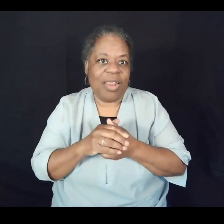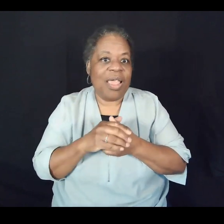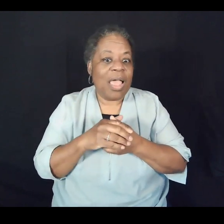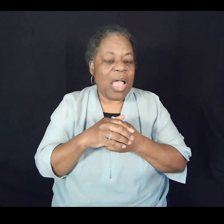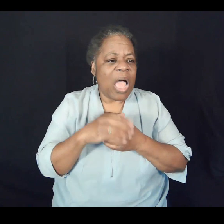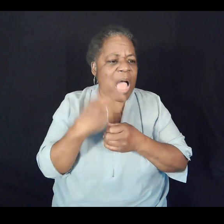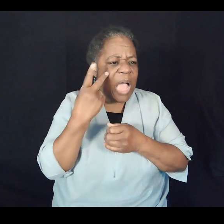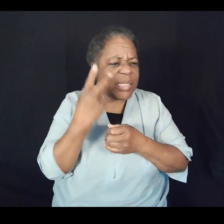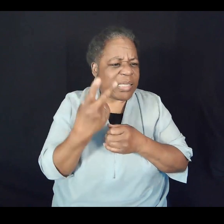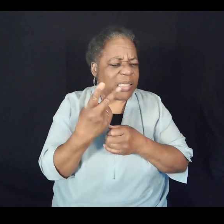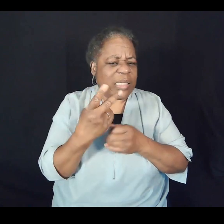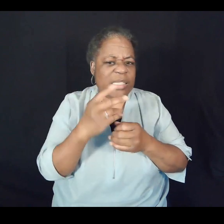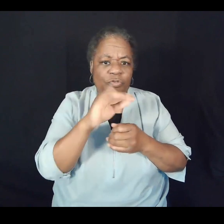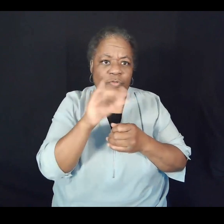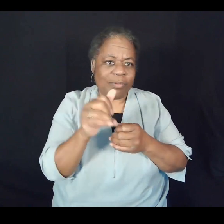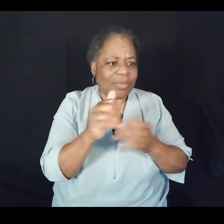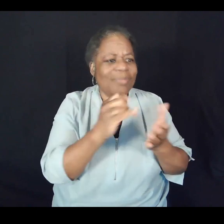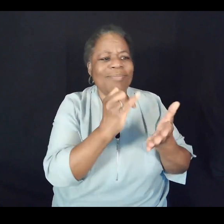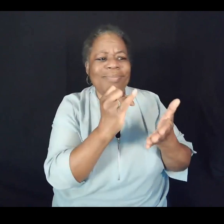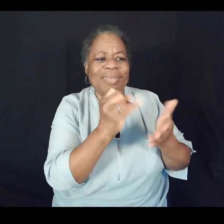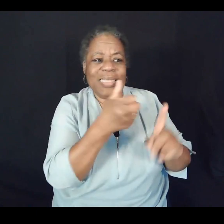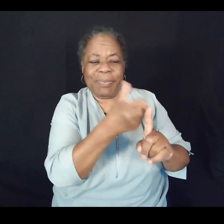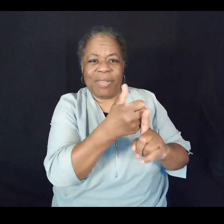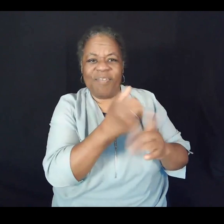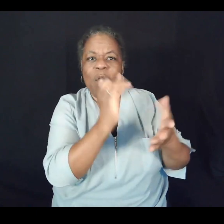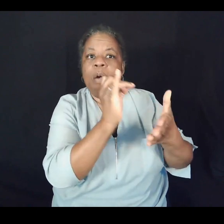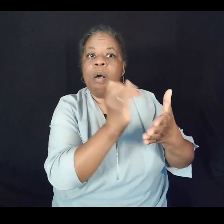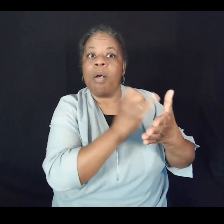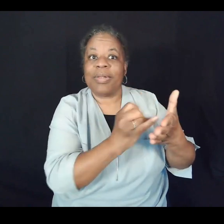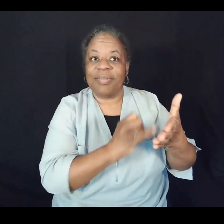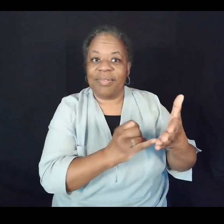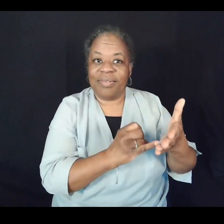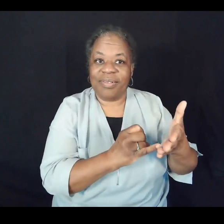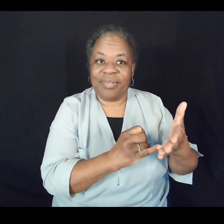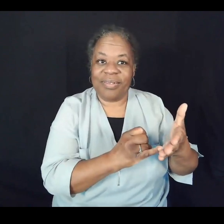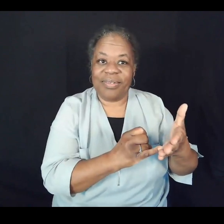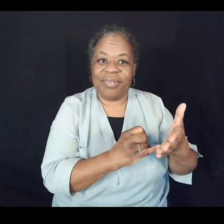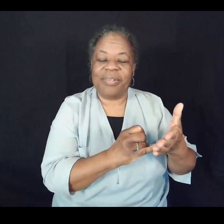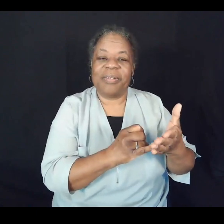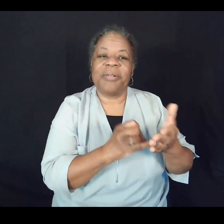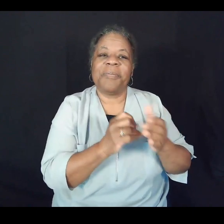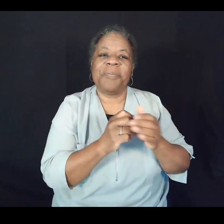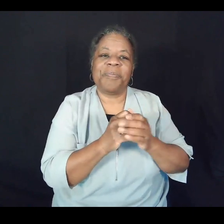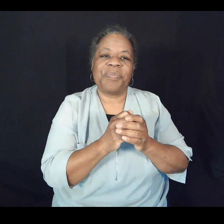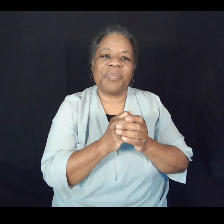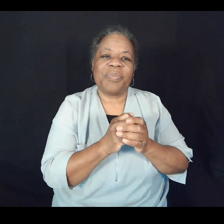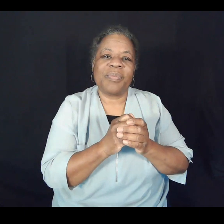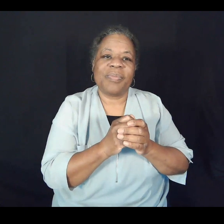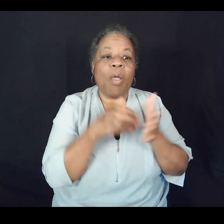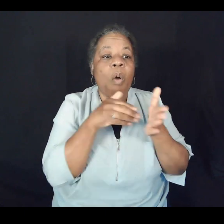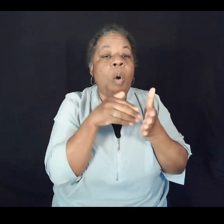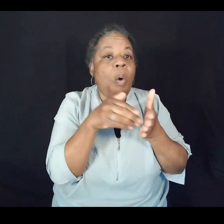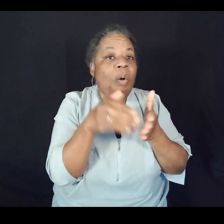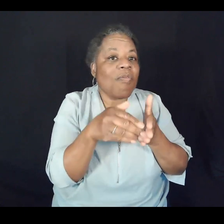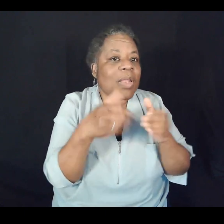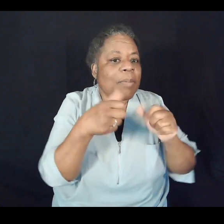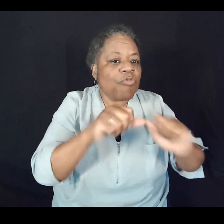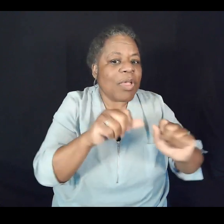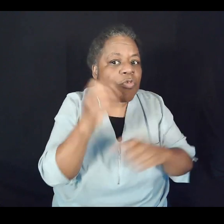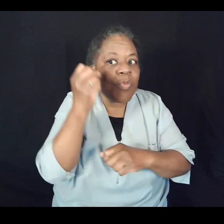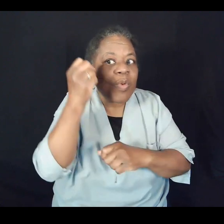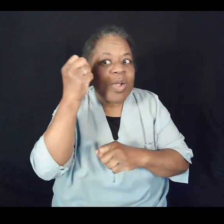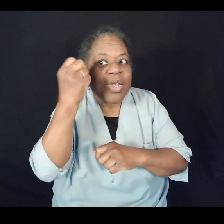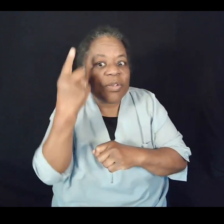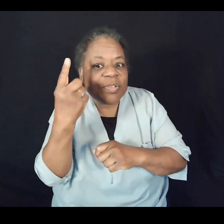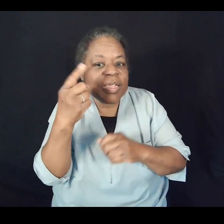artist. And everybody has a friend who is an artist like John. So often when I'm trying to make sense of this book,